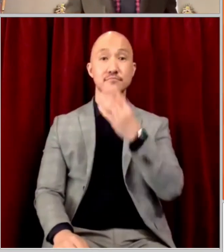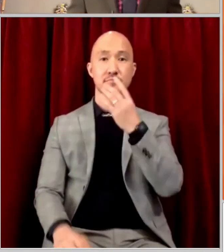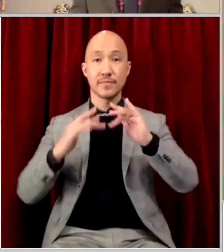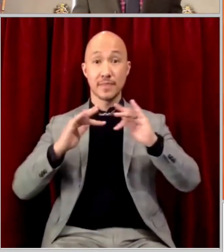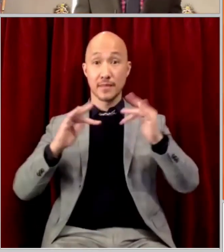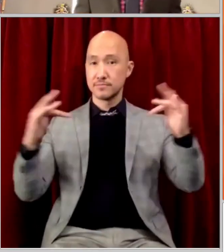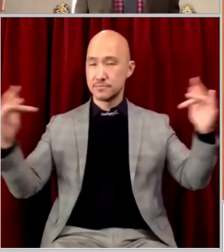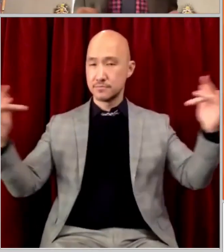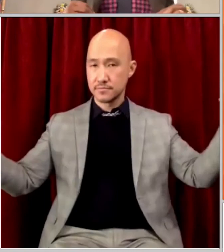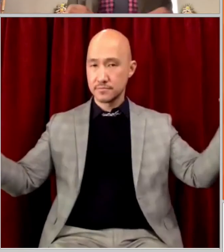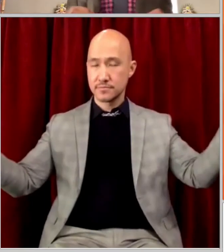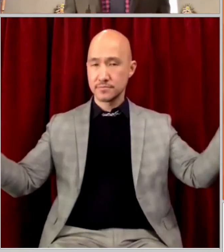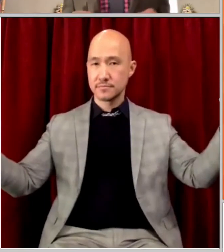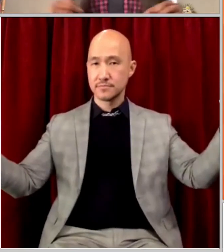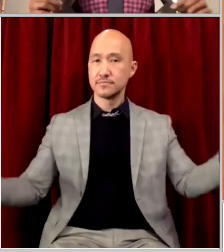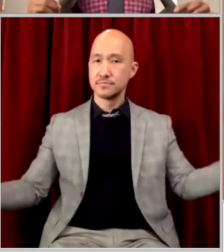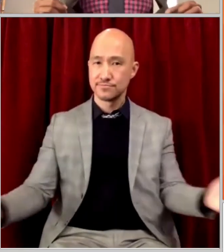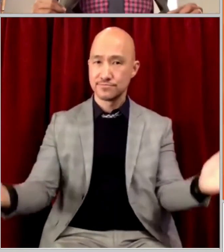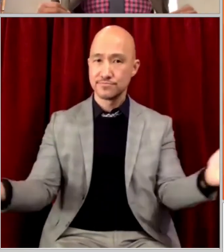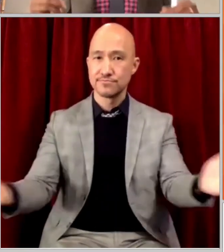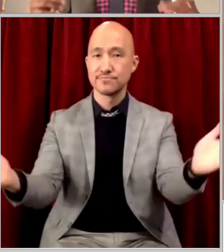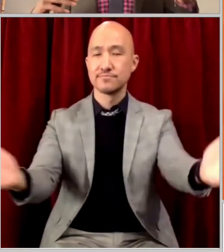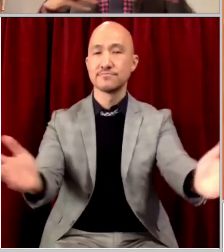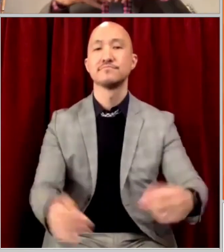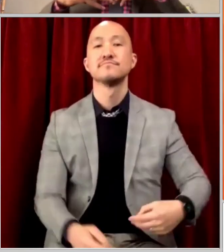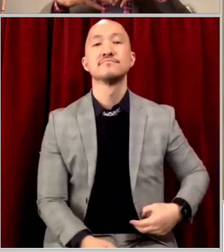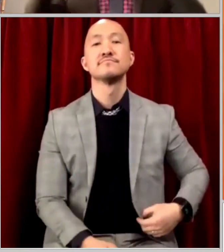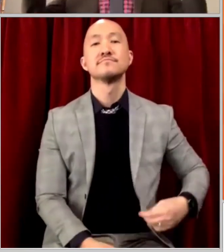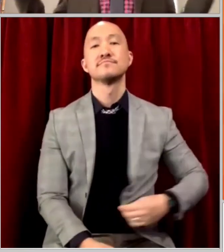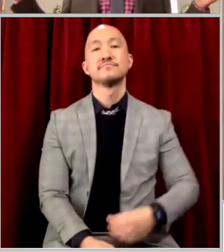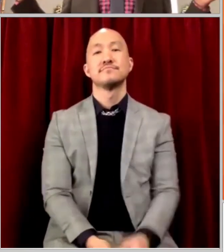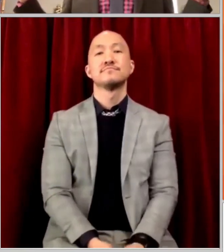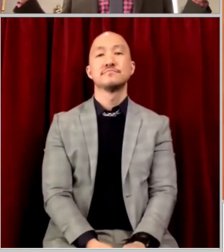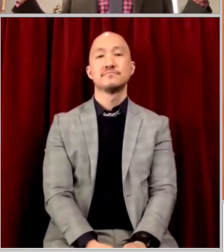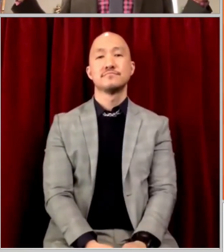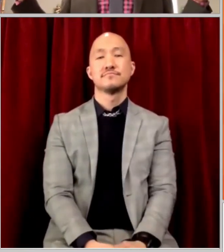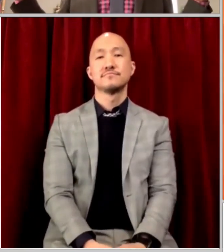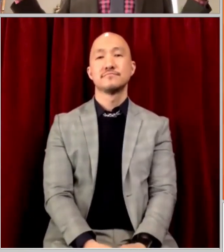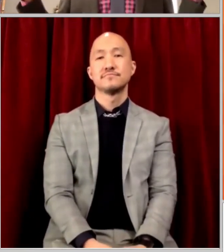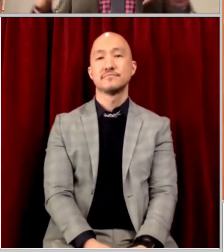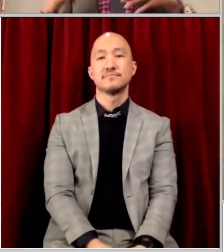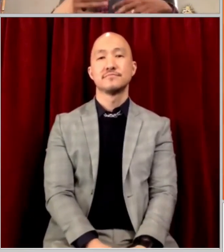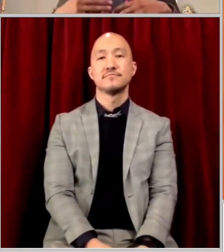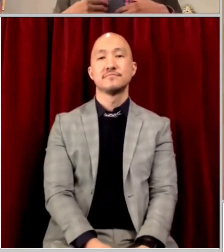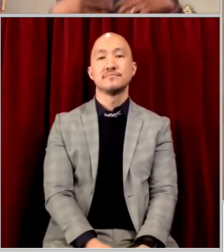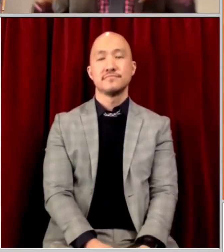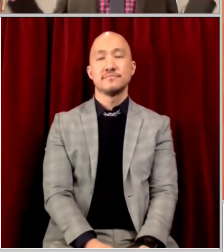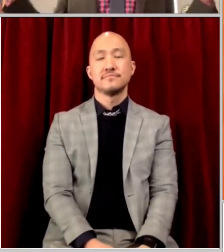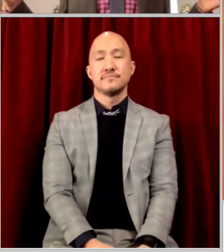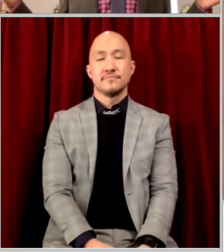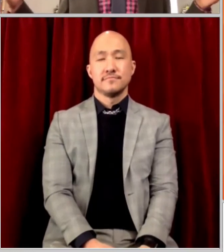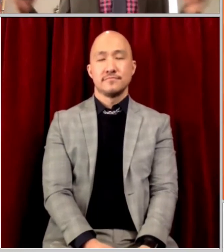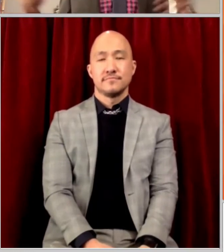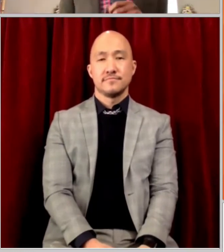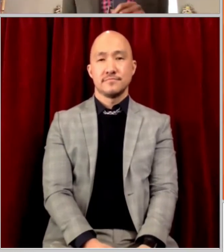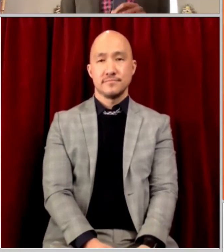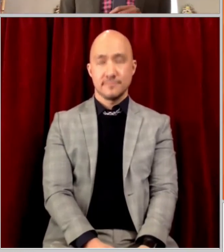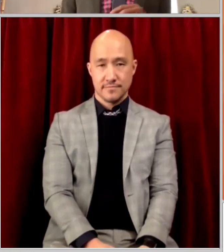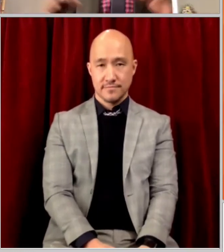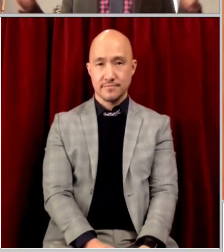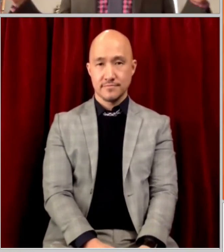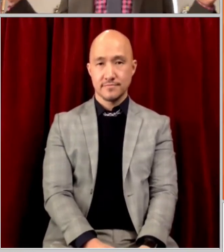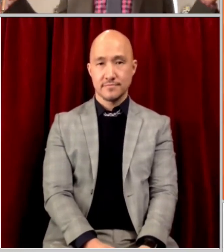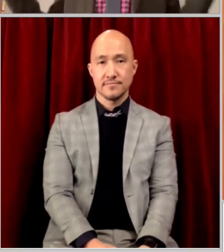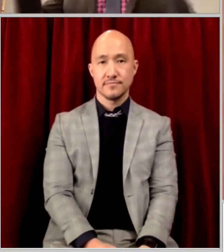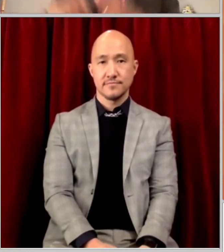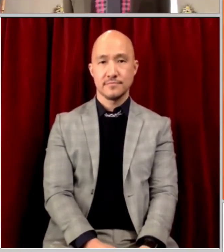same, brothers and sisters, that we want the auditorium to be busting out because people see the light shining from this